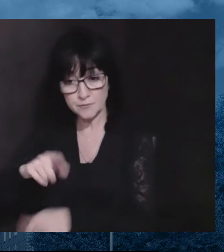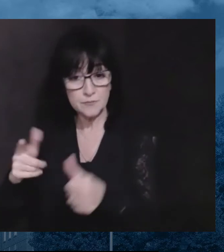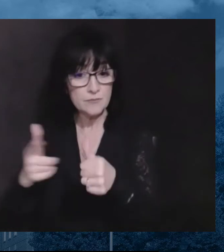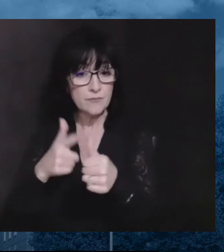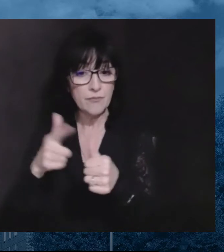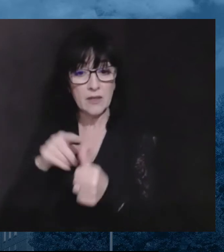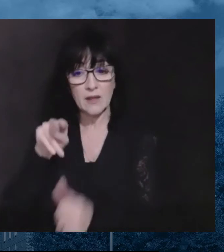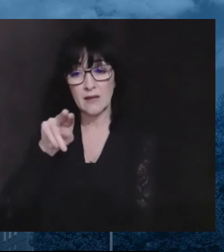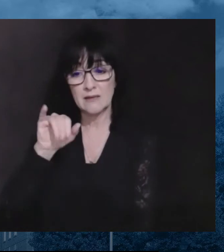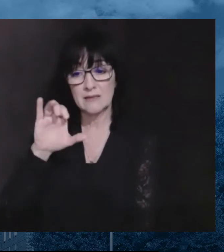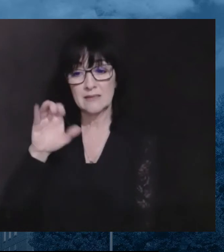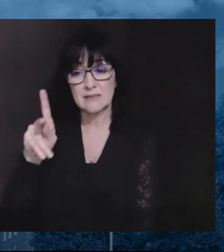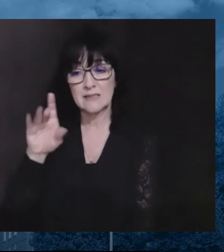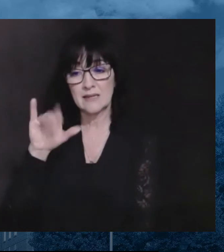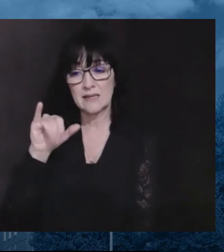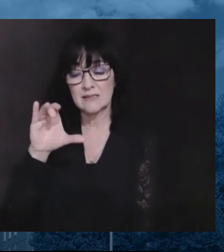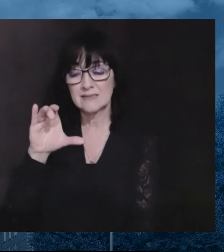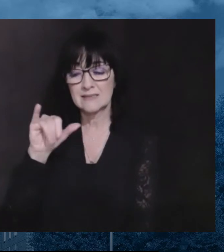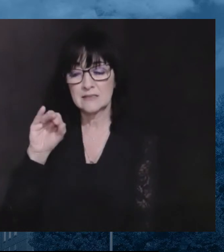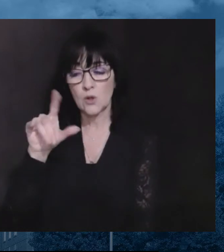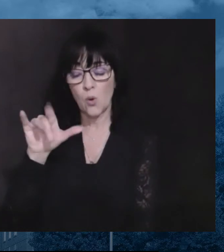from Delaware Public Media.